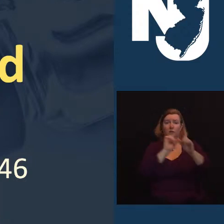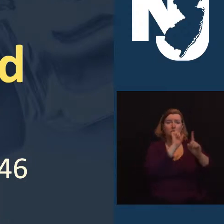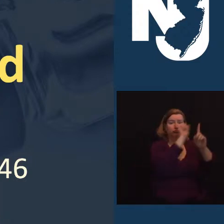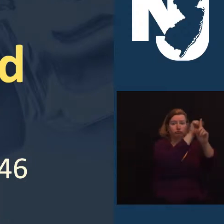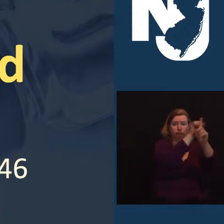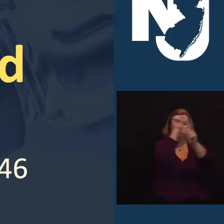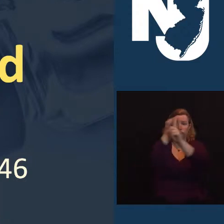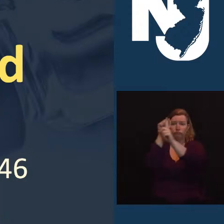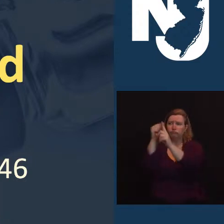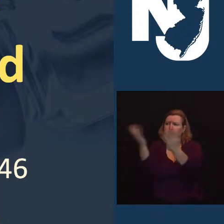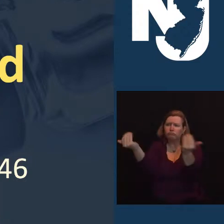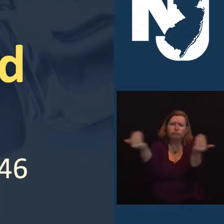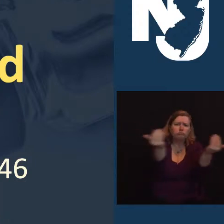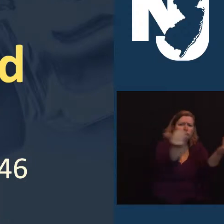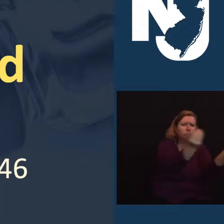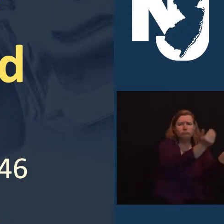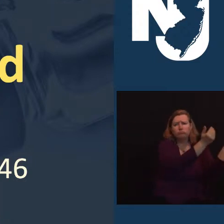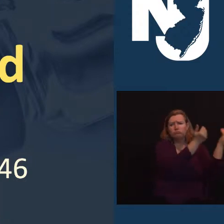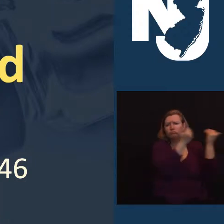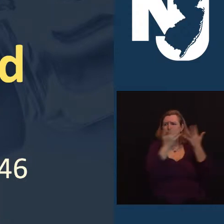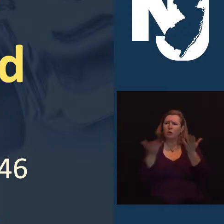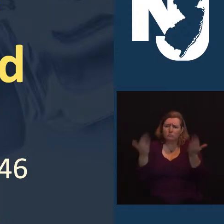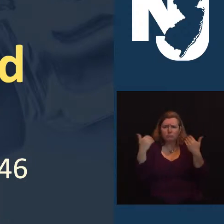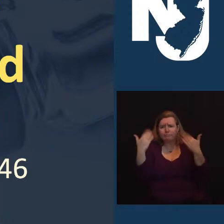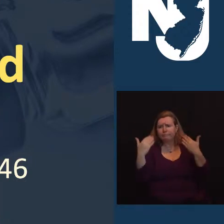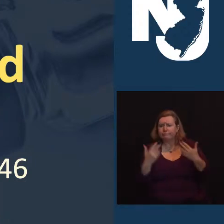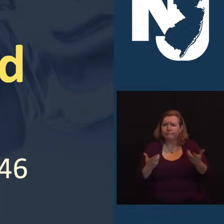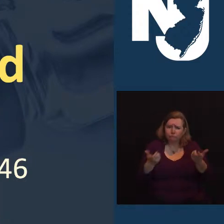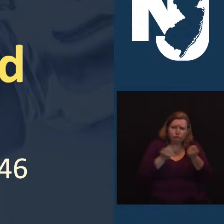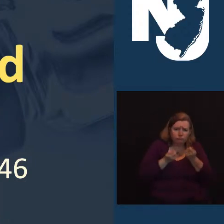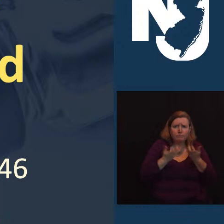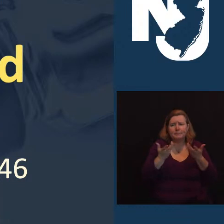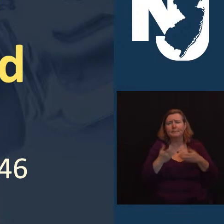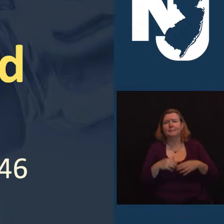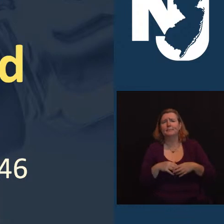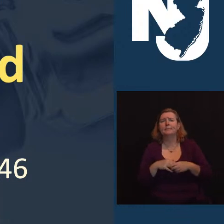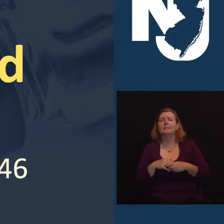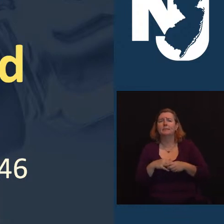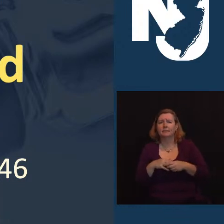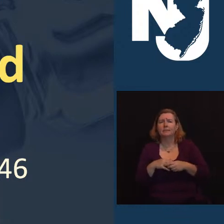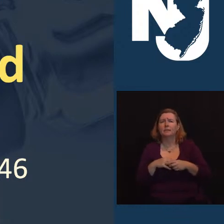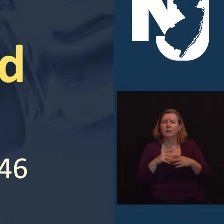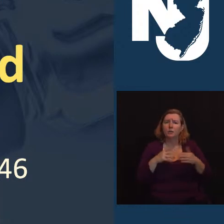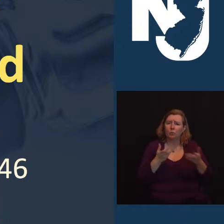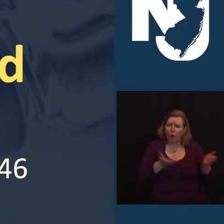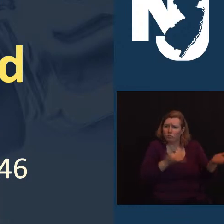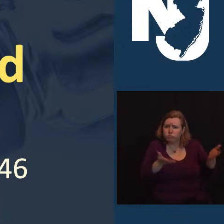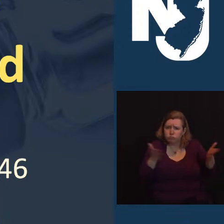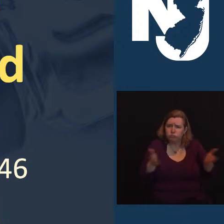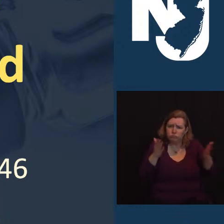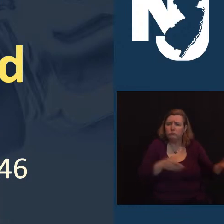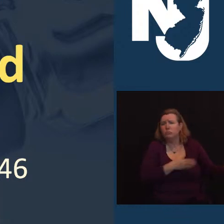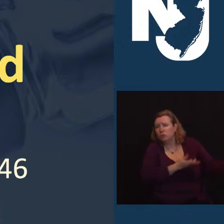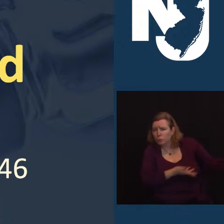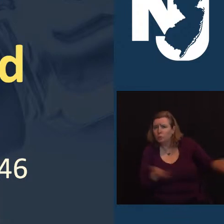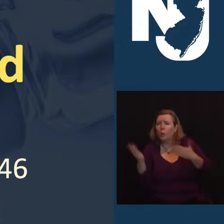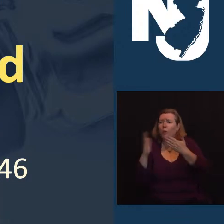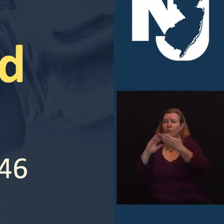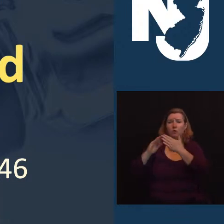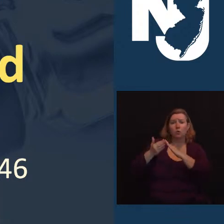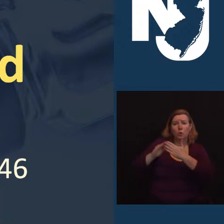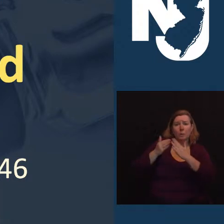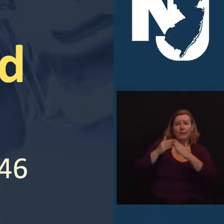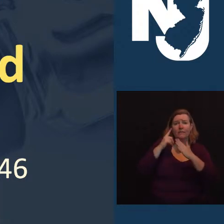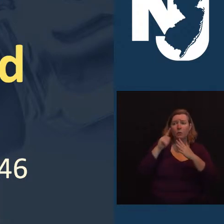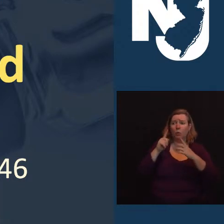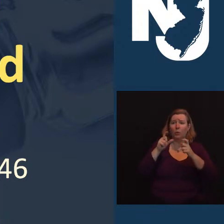$8 million effort to put even more boots on the ground in the communities where we need more people to go out and get vaccinated. This is in